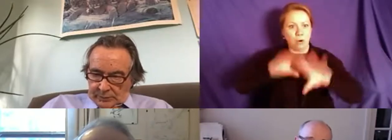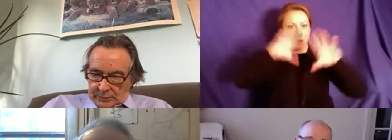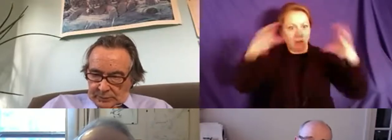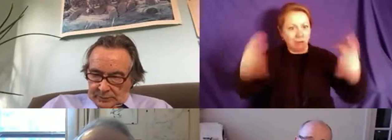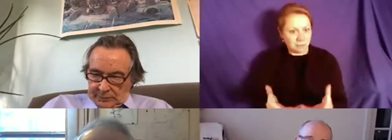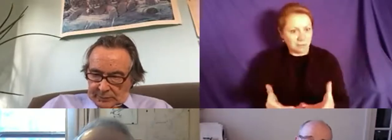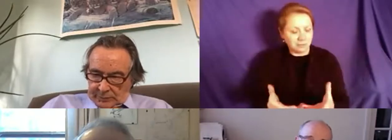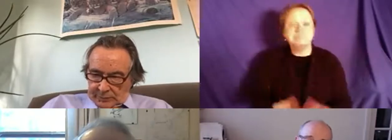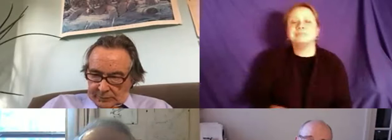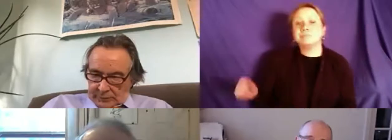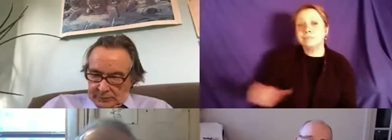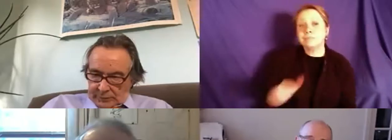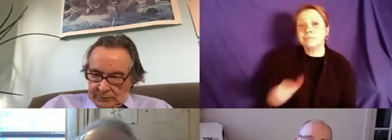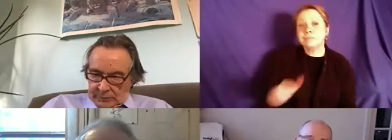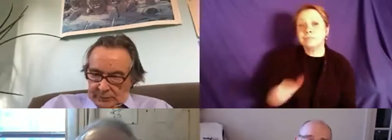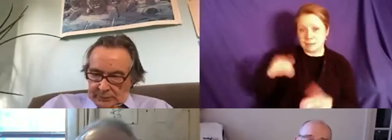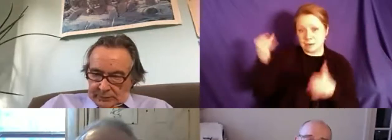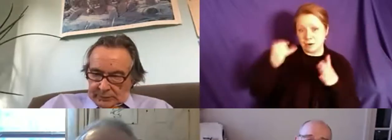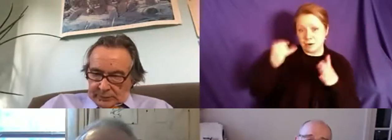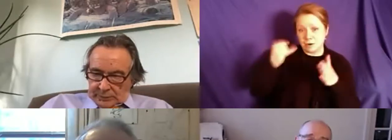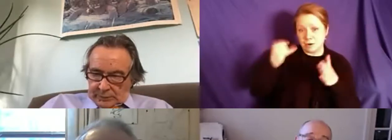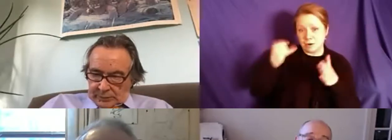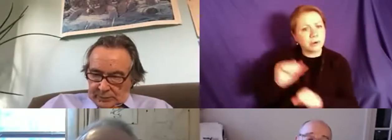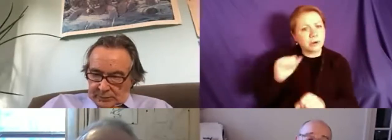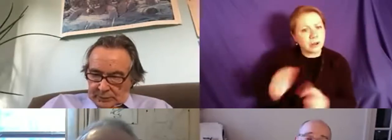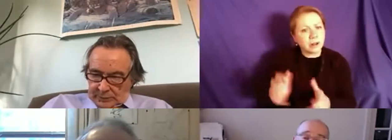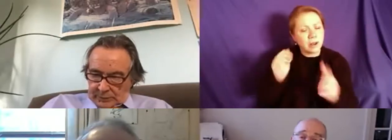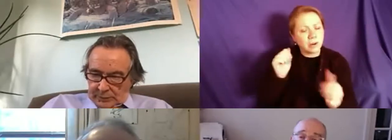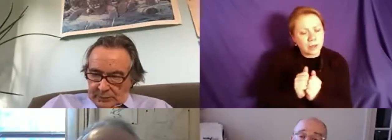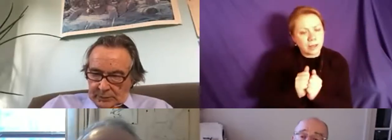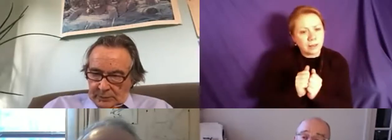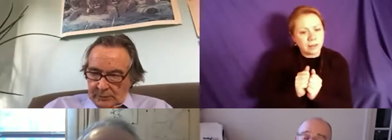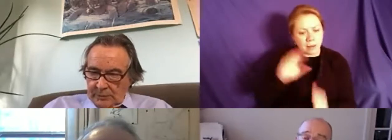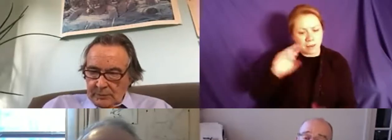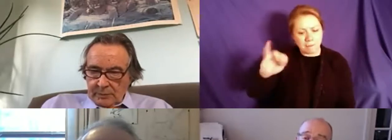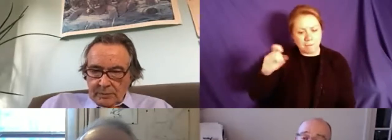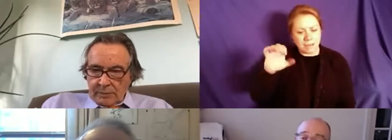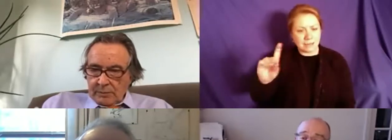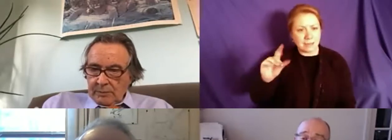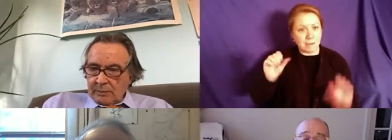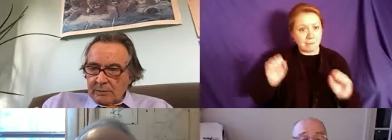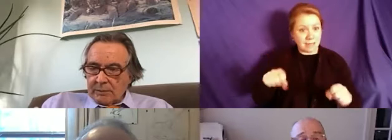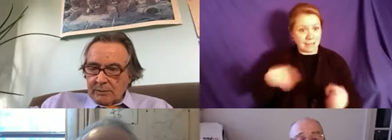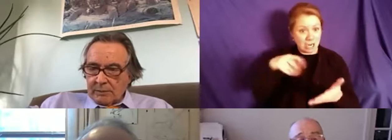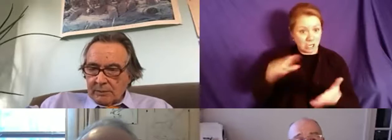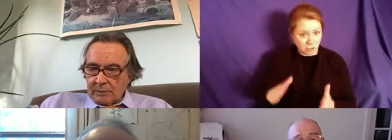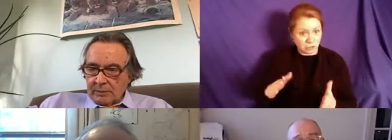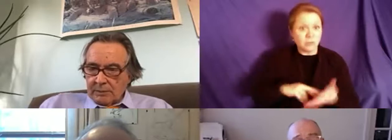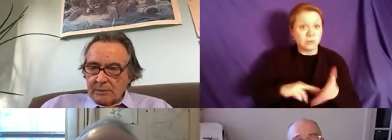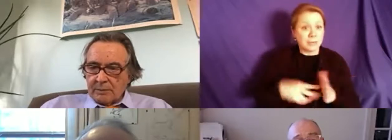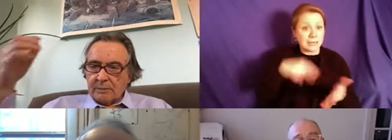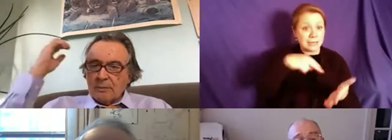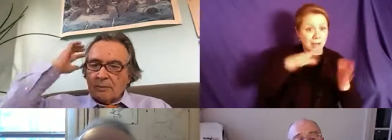Another thing I did as an artist is I was working a lot with mixed ability dancers, which meant they were dancers with and without